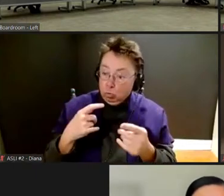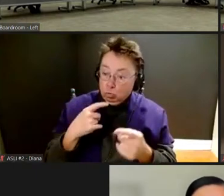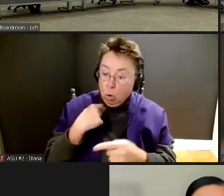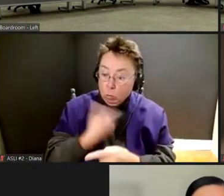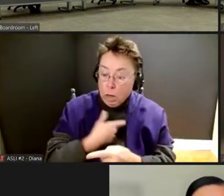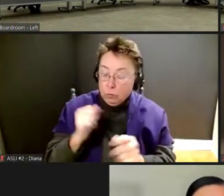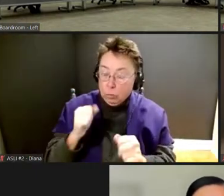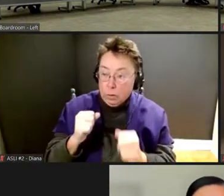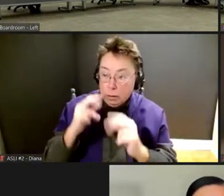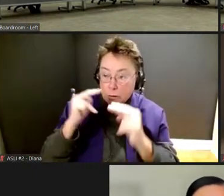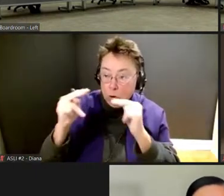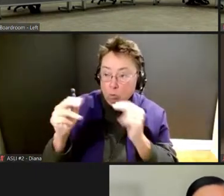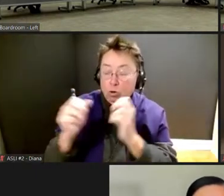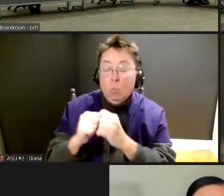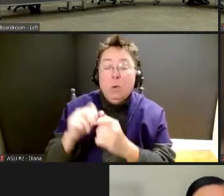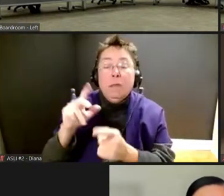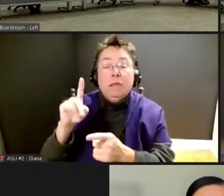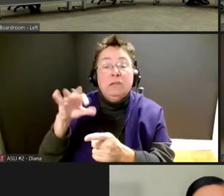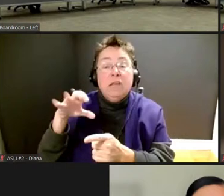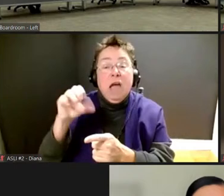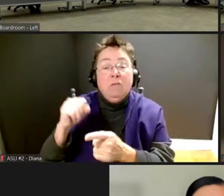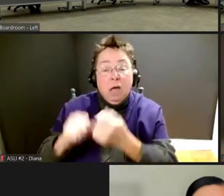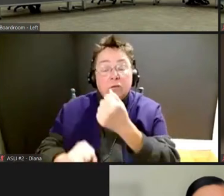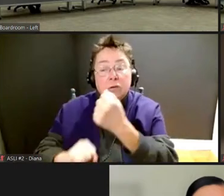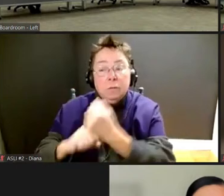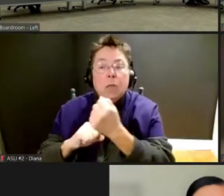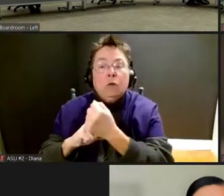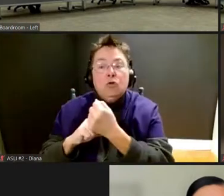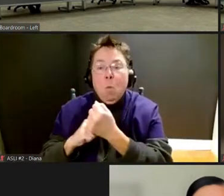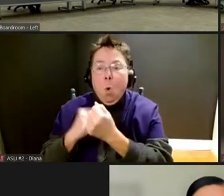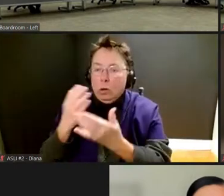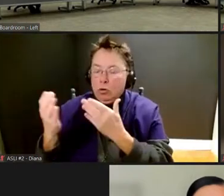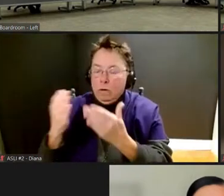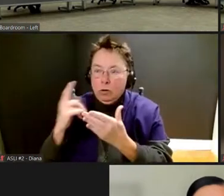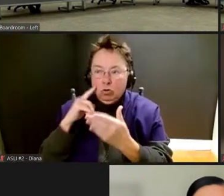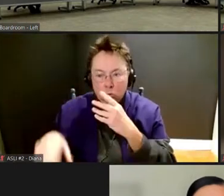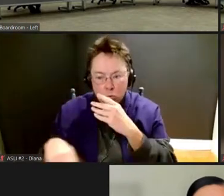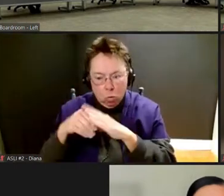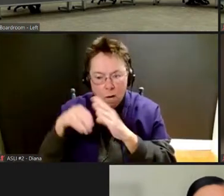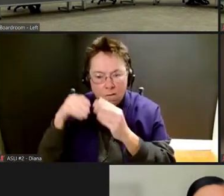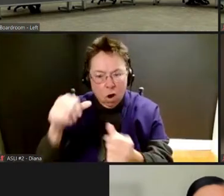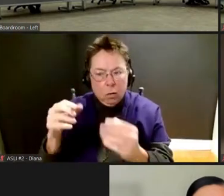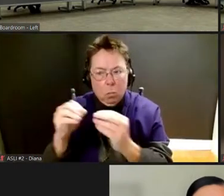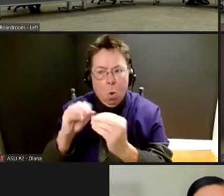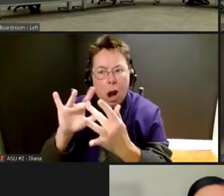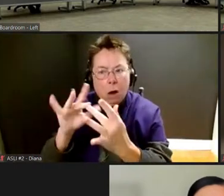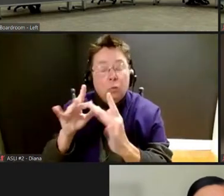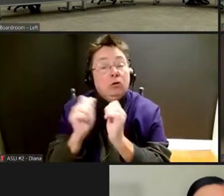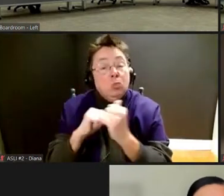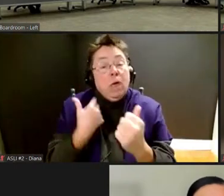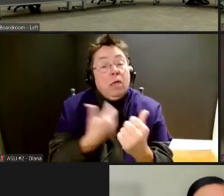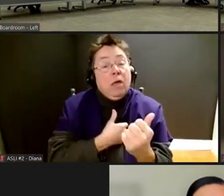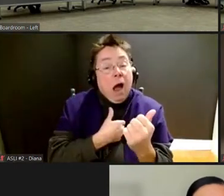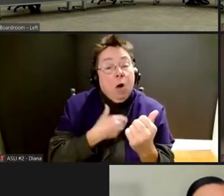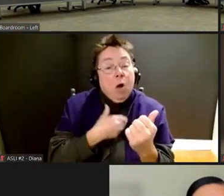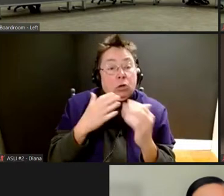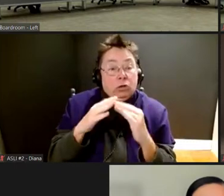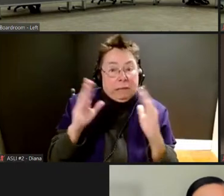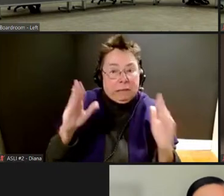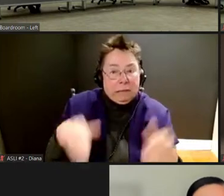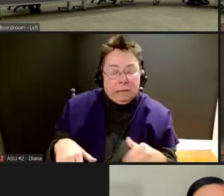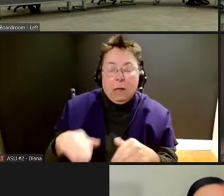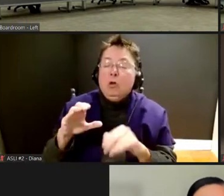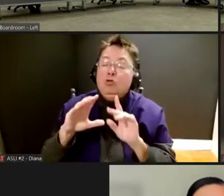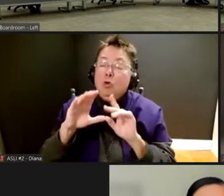of Chicago's Department of Family and Support Services to fund additional social service outreach on our system. Chicago's